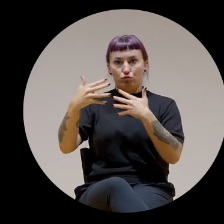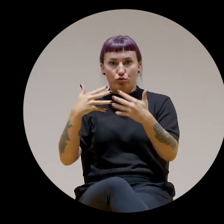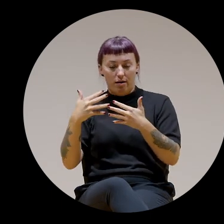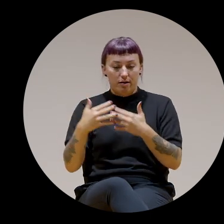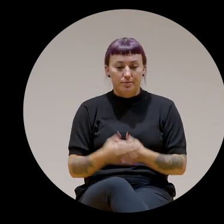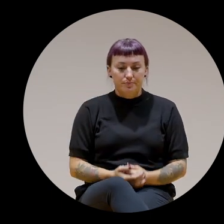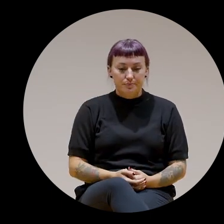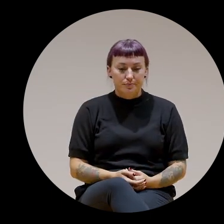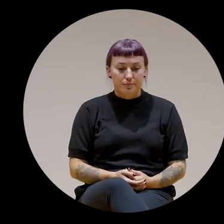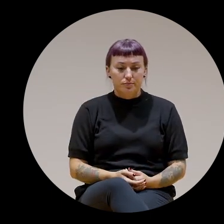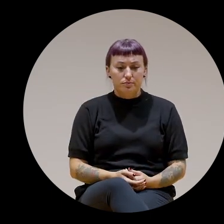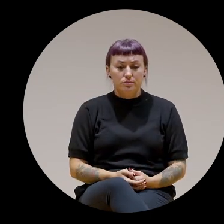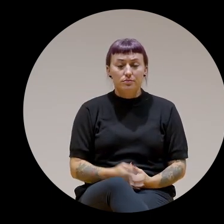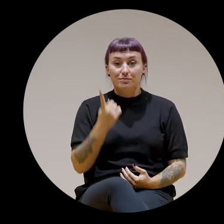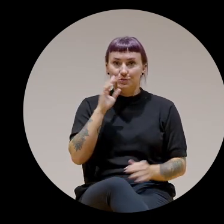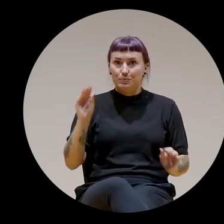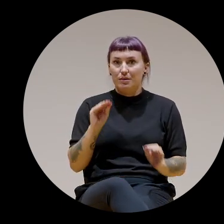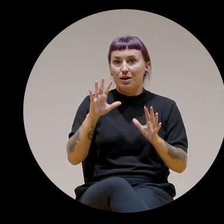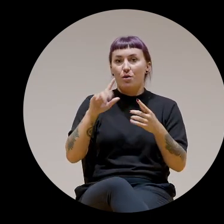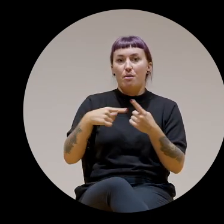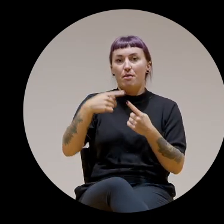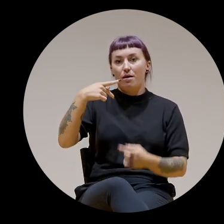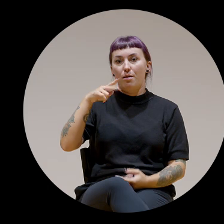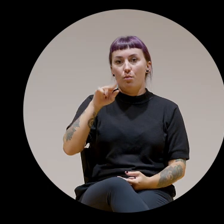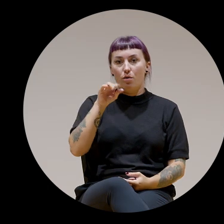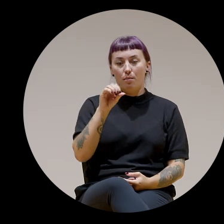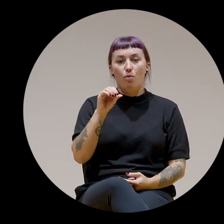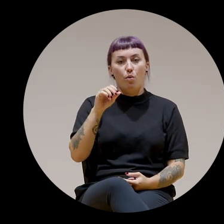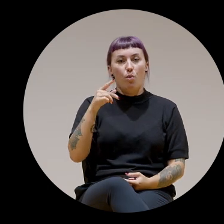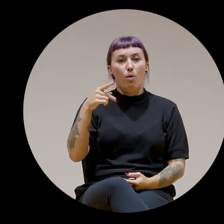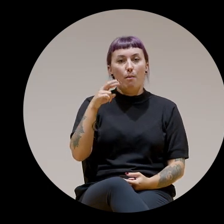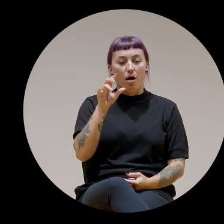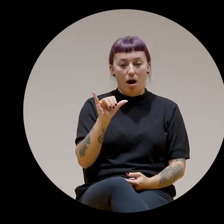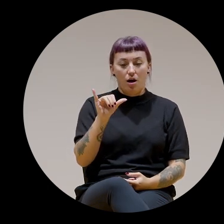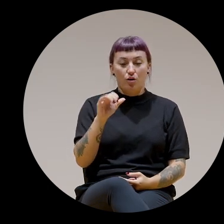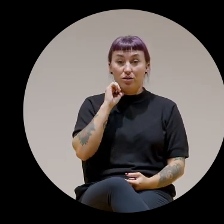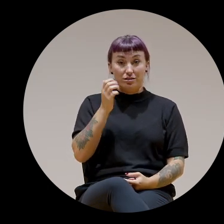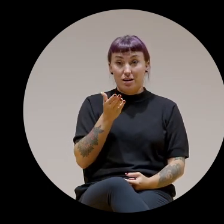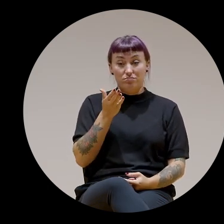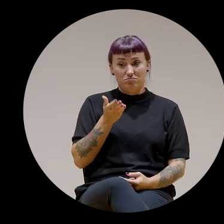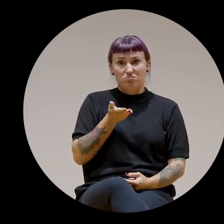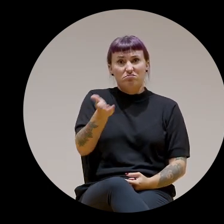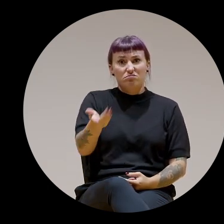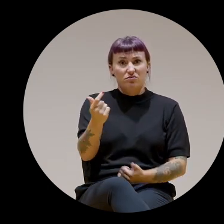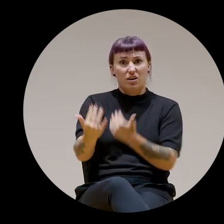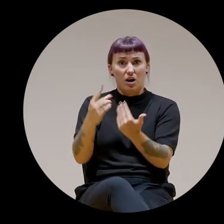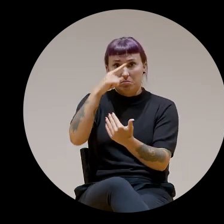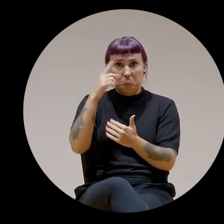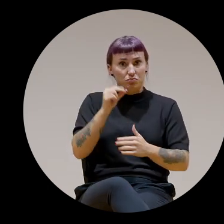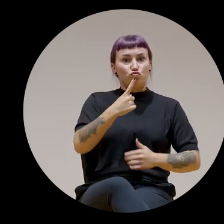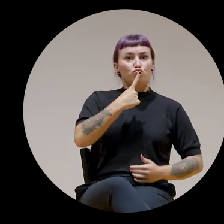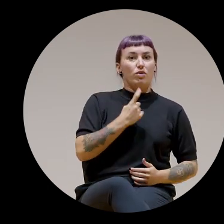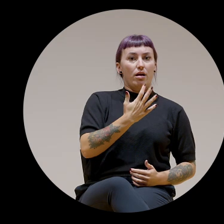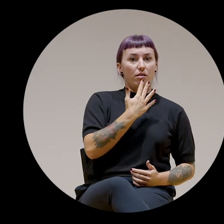gray. Now, one of the magical things about Pueblo pottery, this kind of blackware, it doesn't go into the fire black. It goes into the